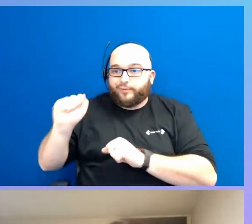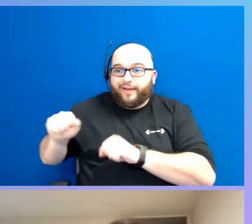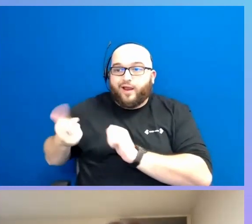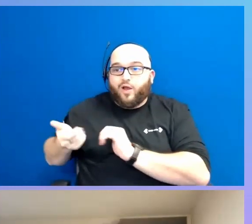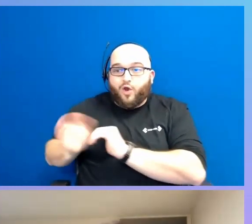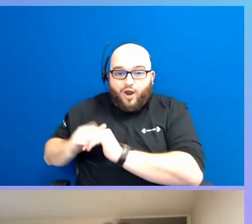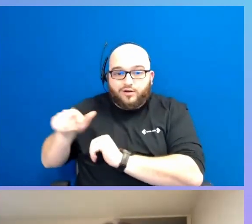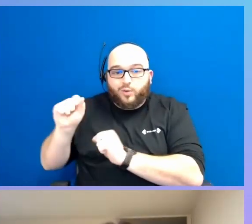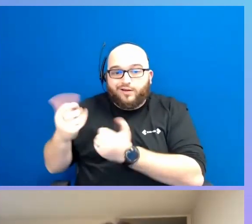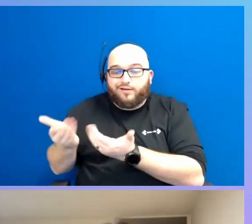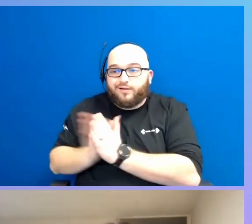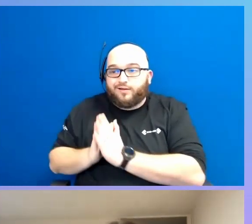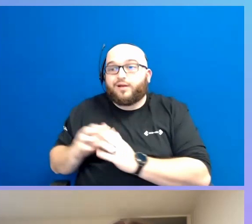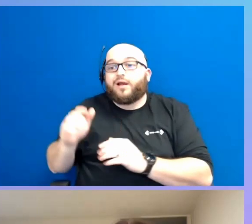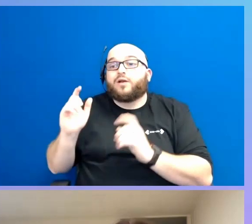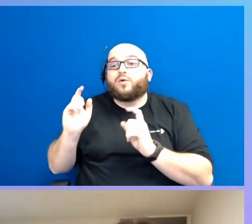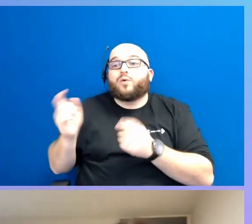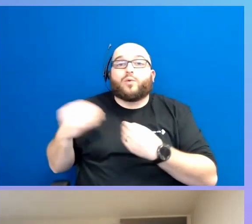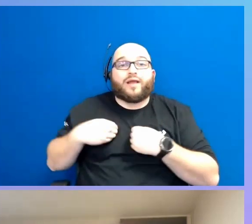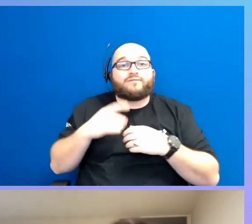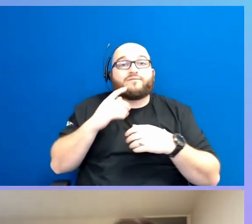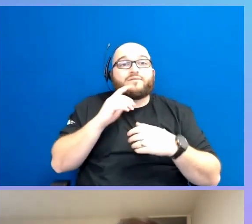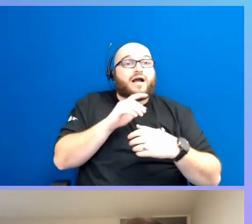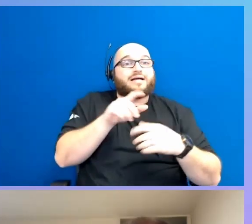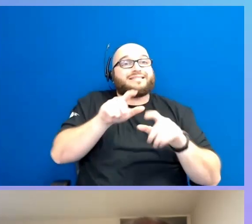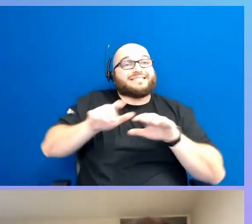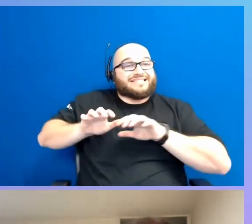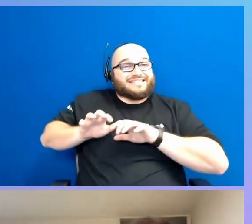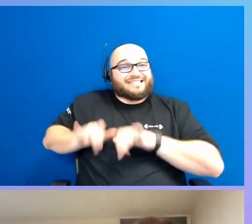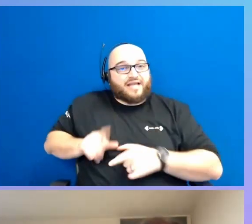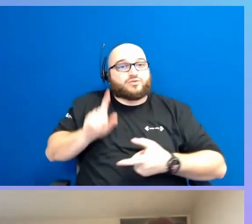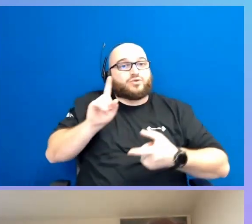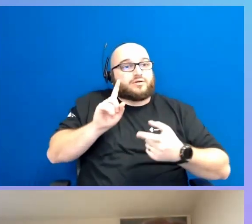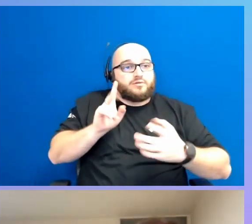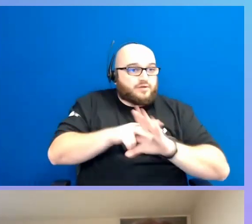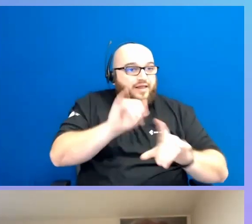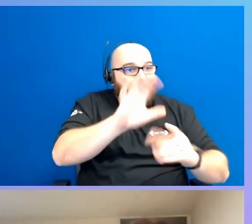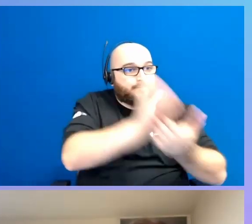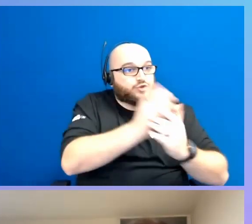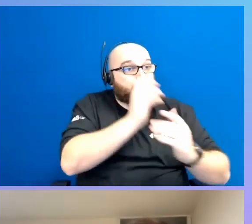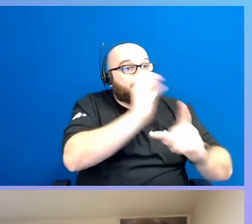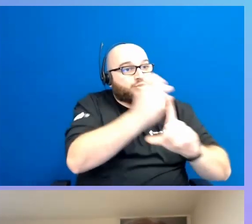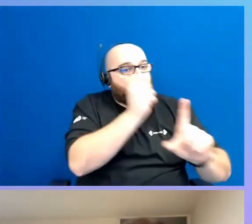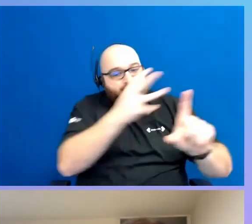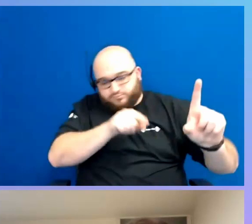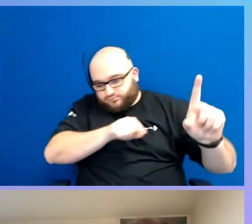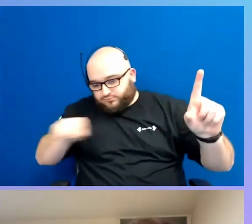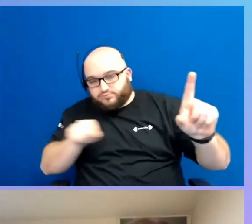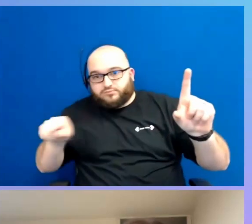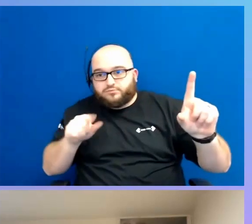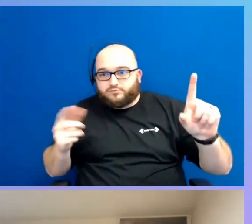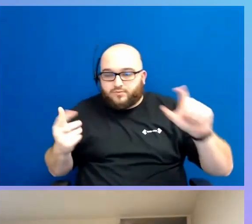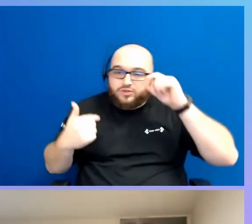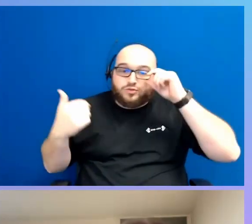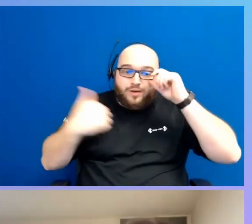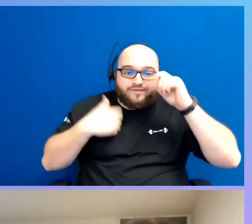to give a text alternative to an image. It's built right into there. And there are various alt generator